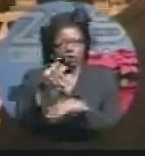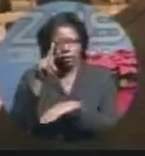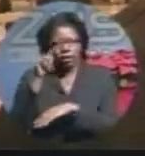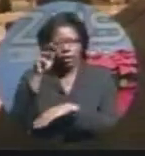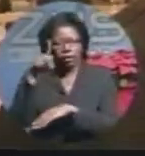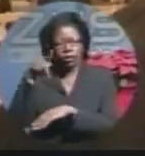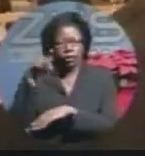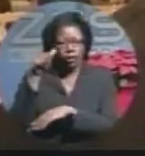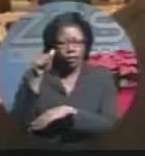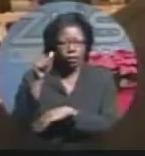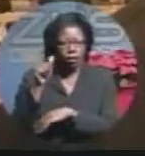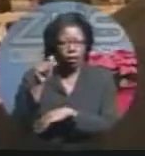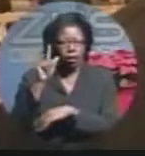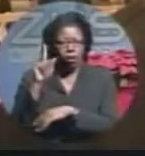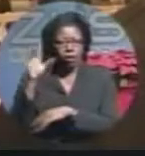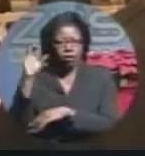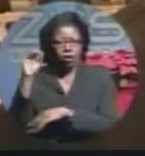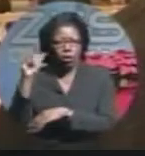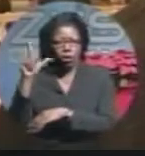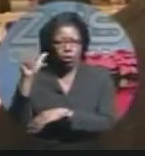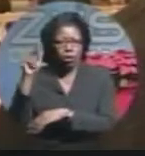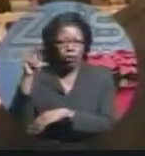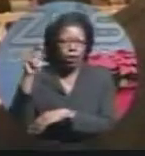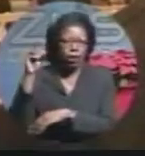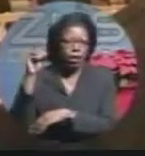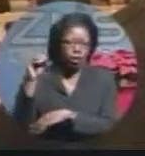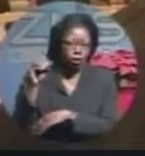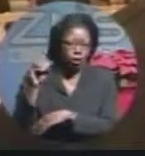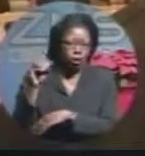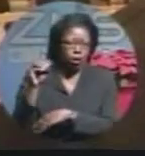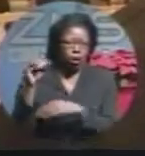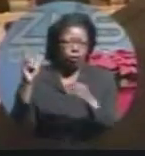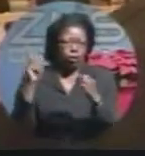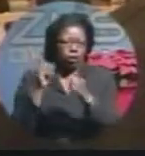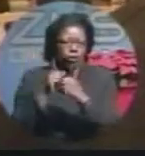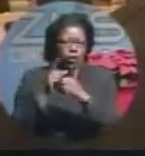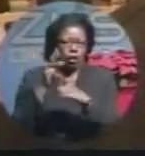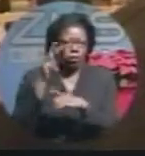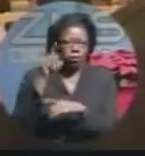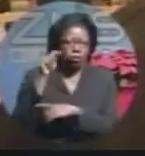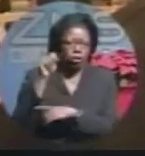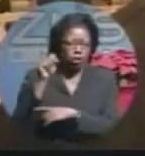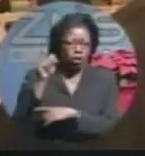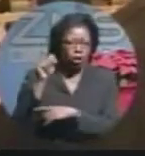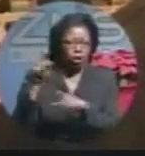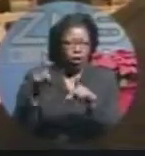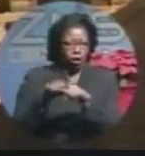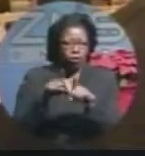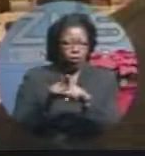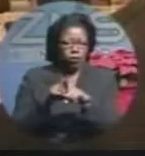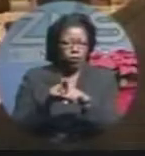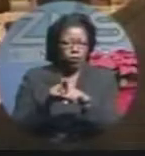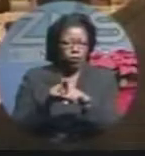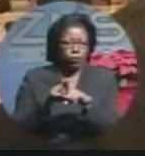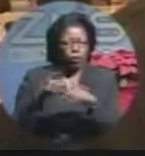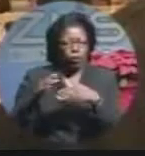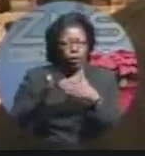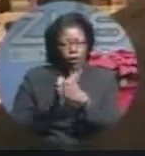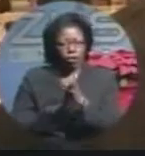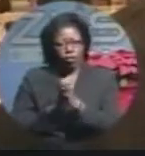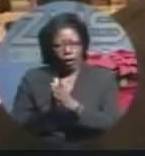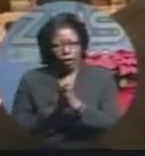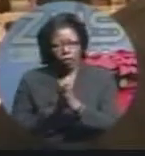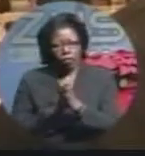one is in Orlando. And then we will be attending a meet in Michigan as well this season. So they're excited. We have a